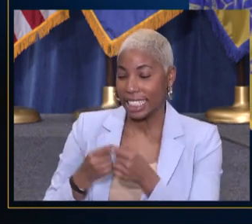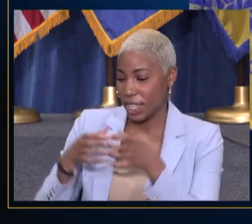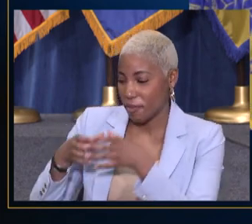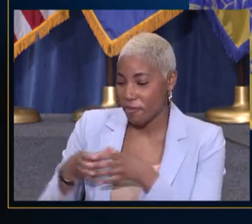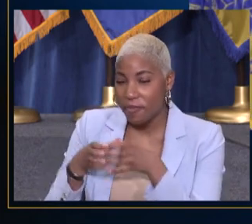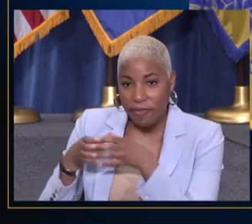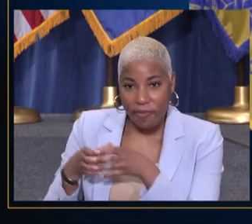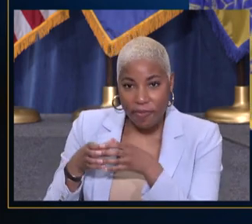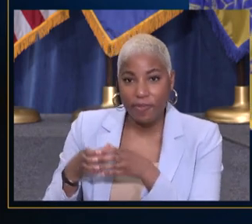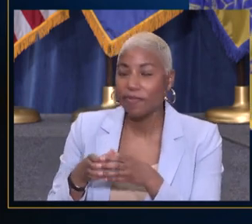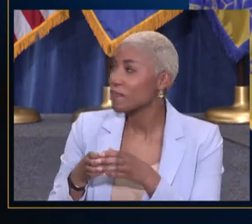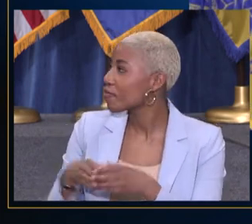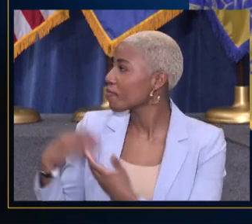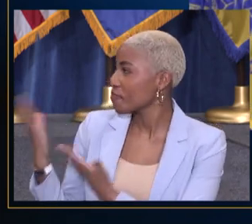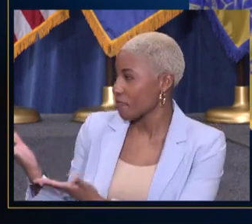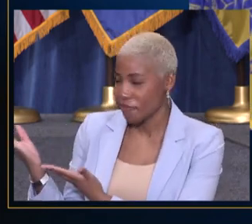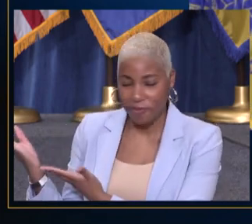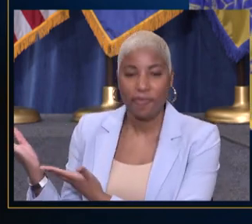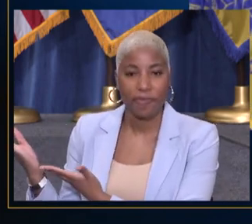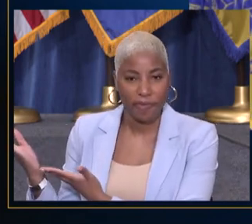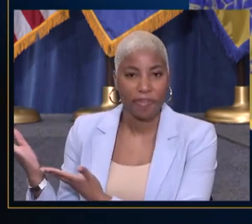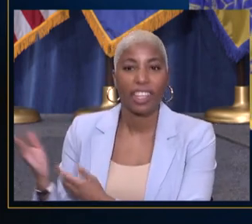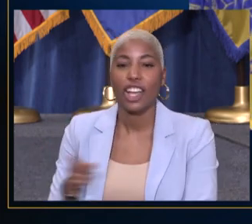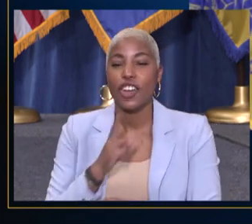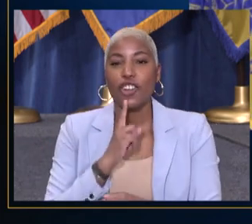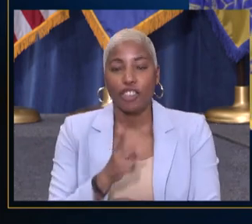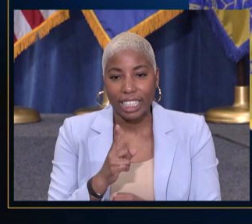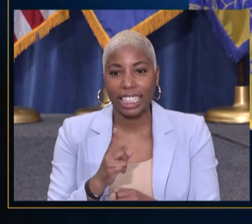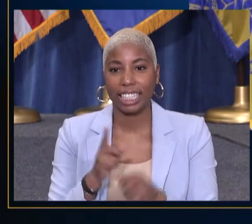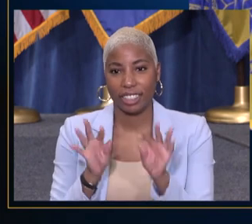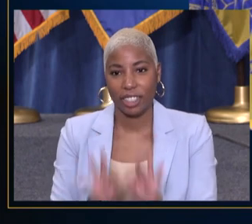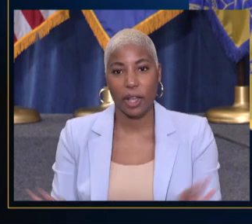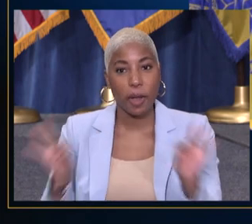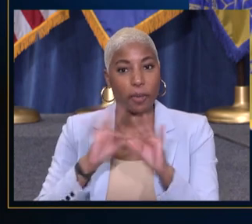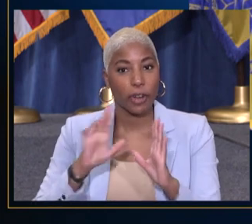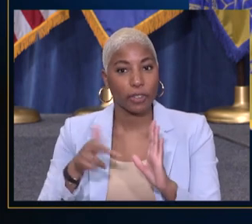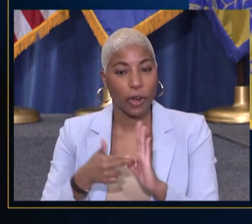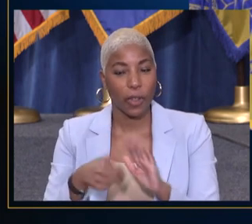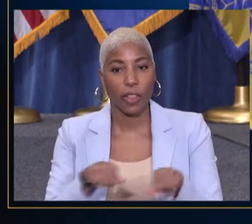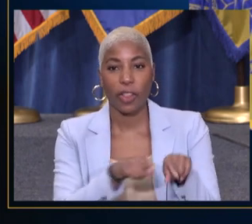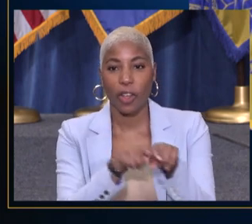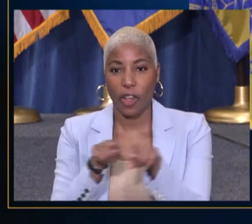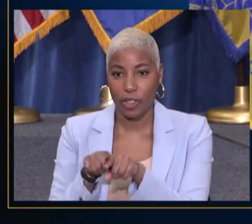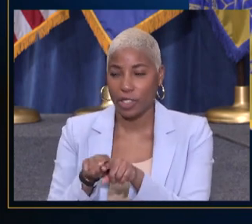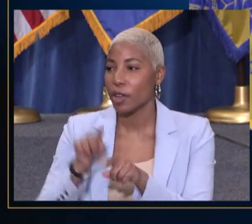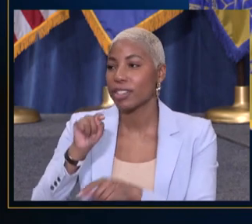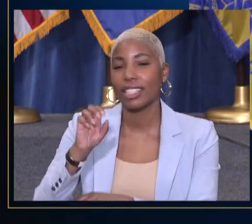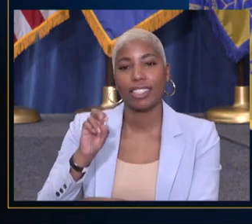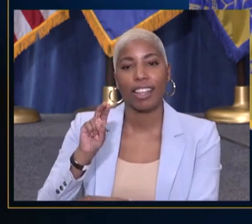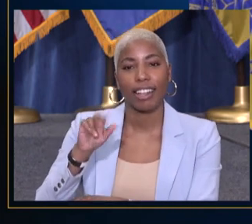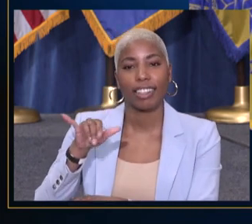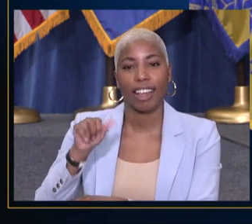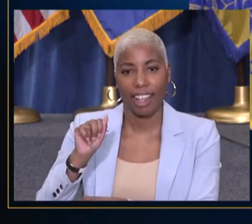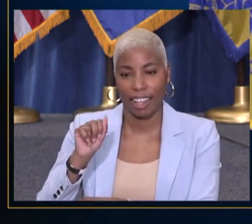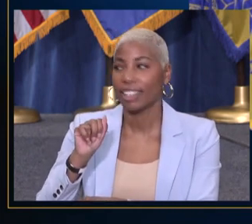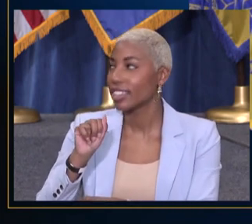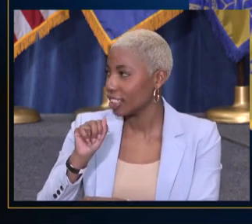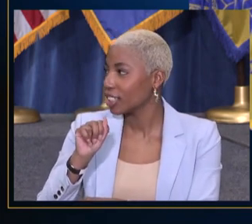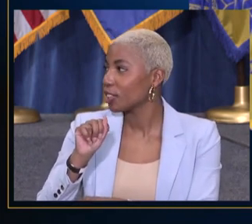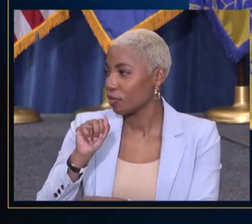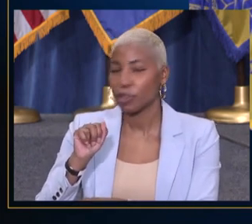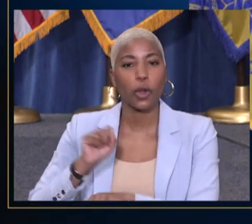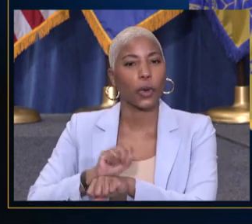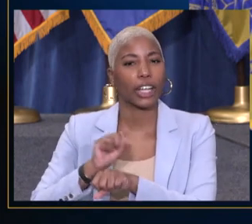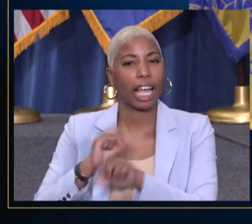Sainab Jama, who is standing right here, was really instrumental, as well as Tanya Calais, who is behind the scenes over